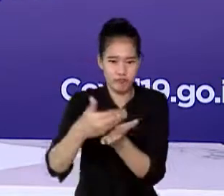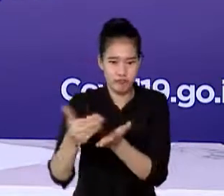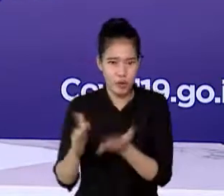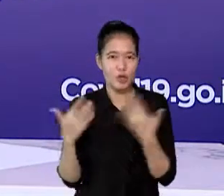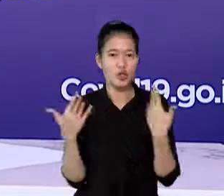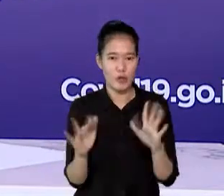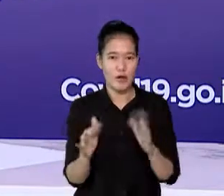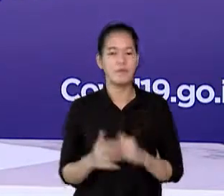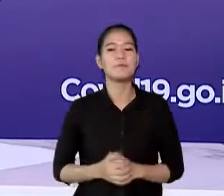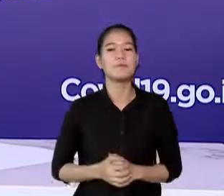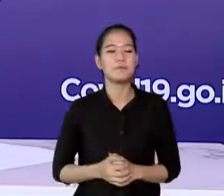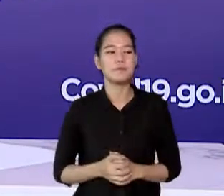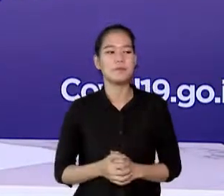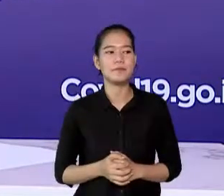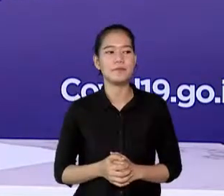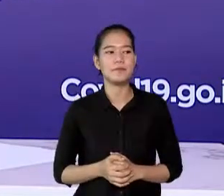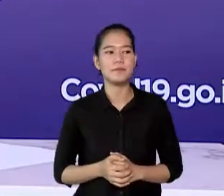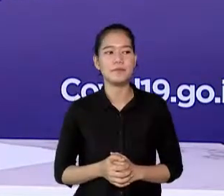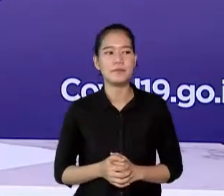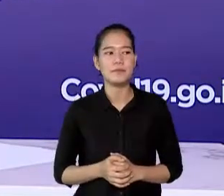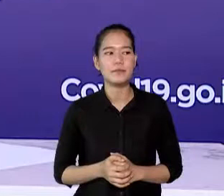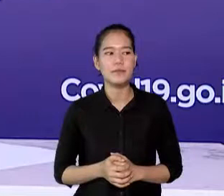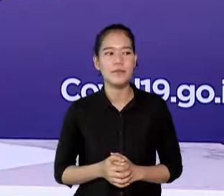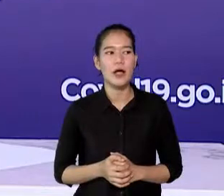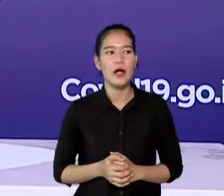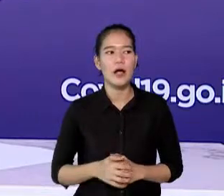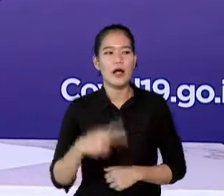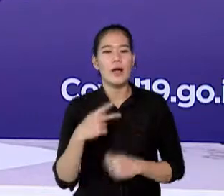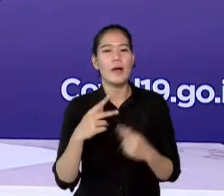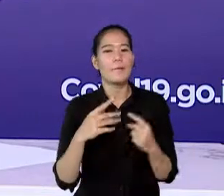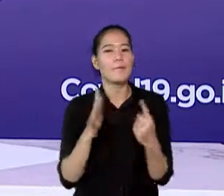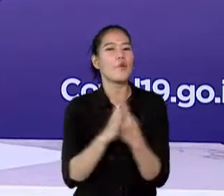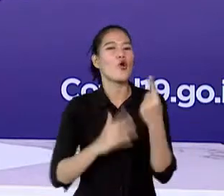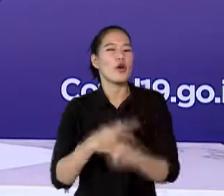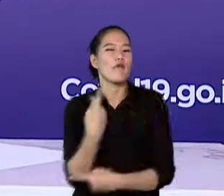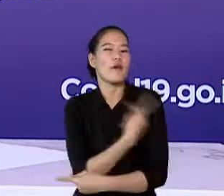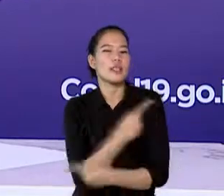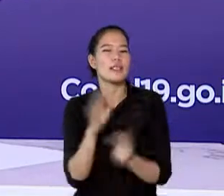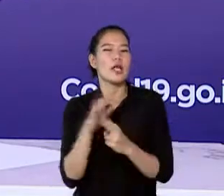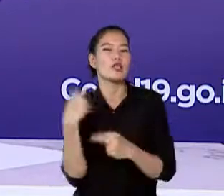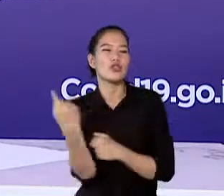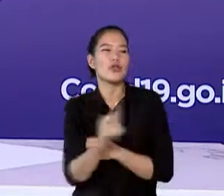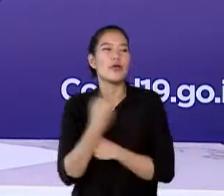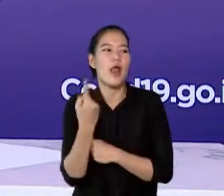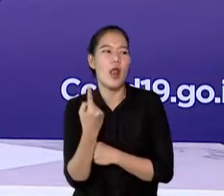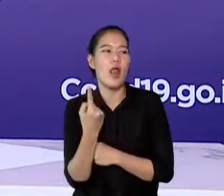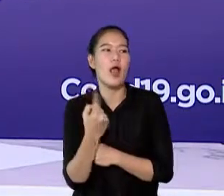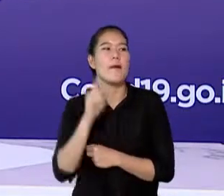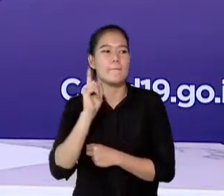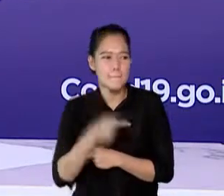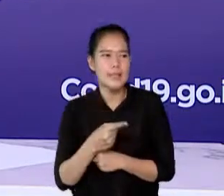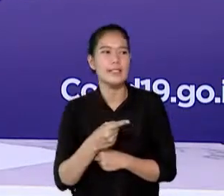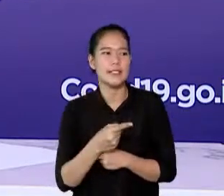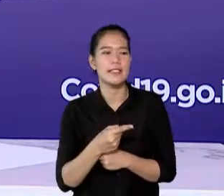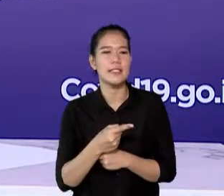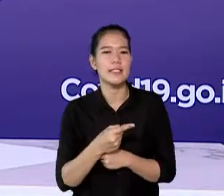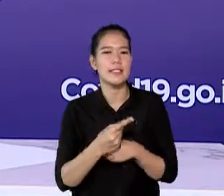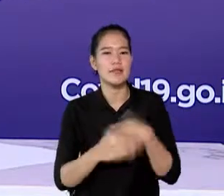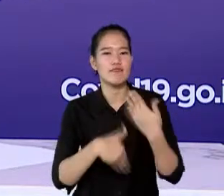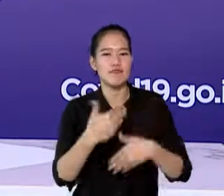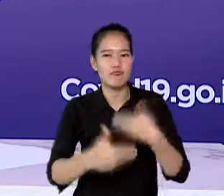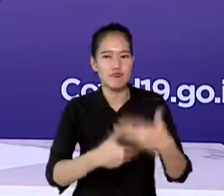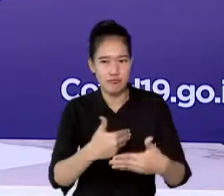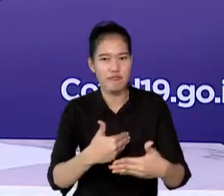to Indonesians. And nevertheless, the national vaccination program is still constrained by the